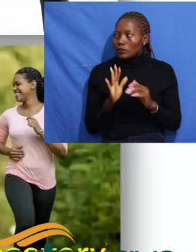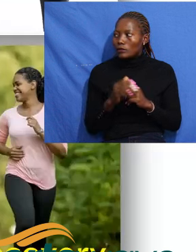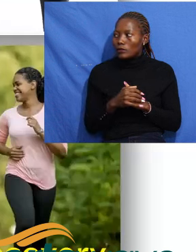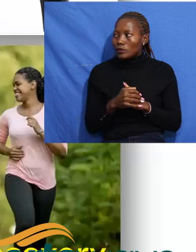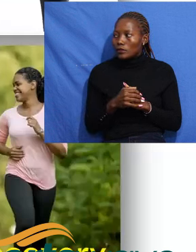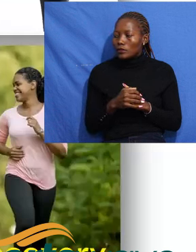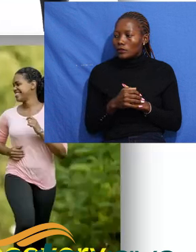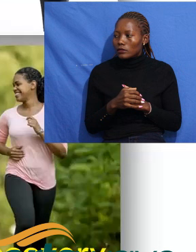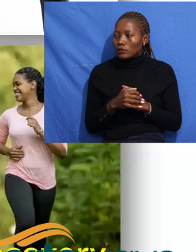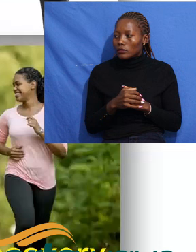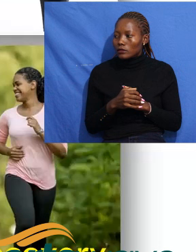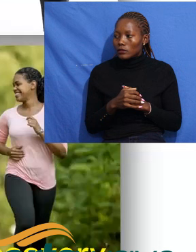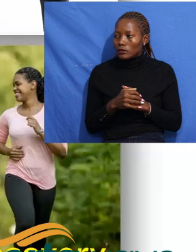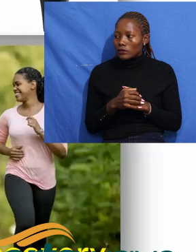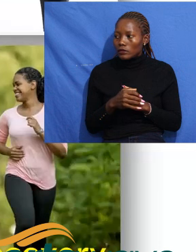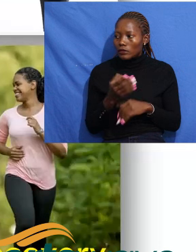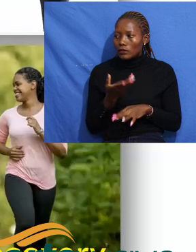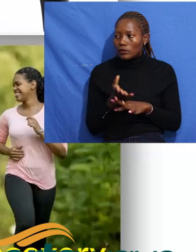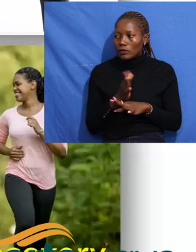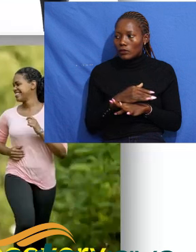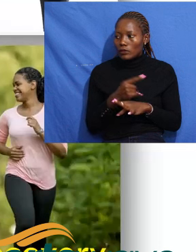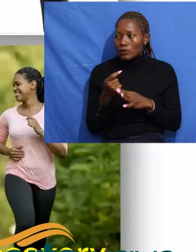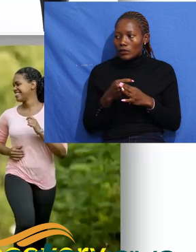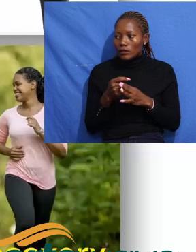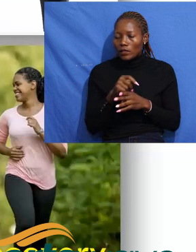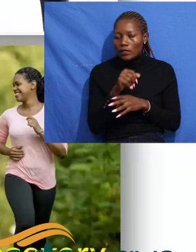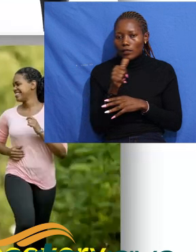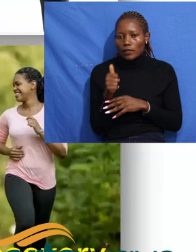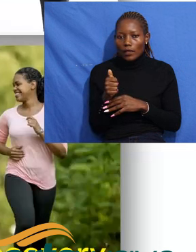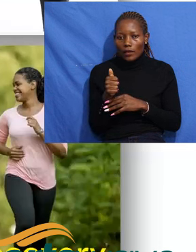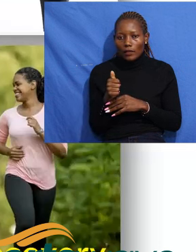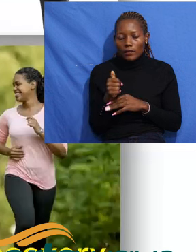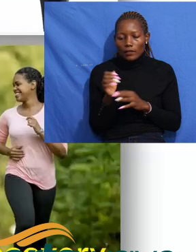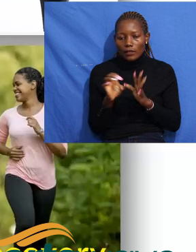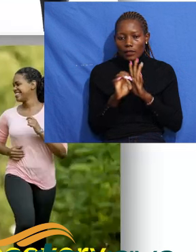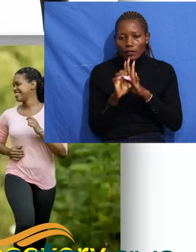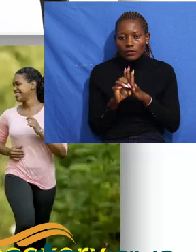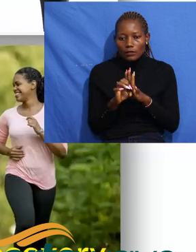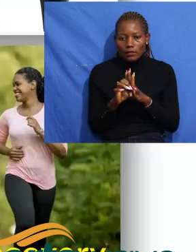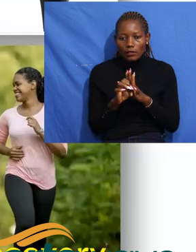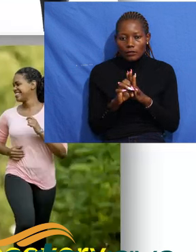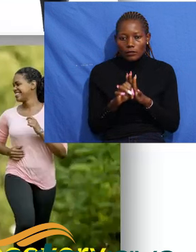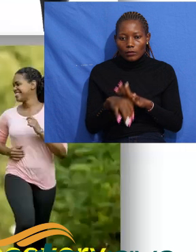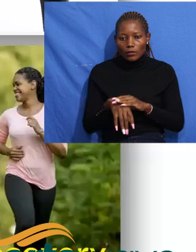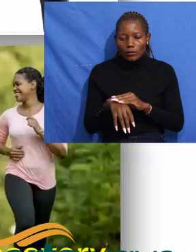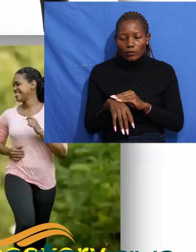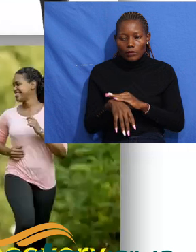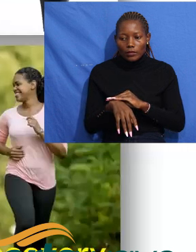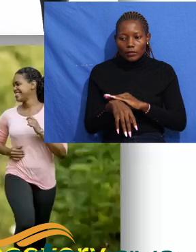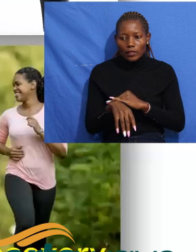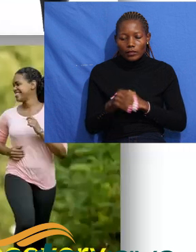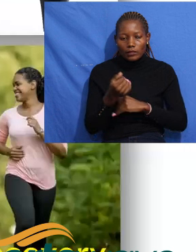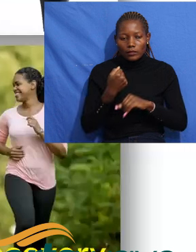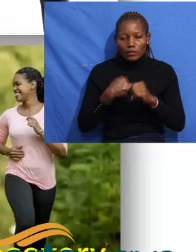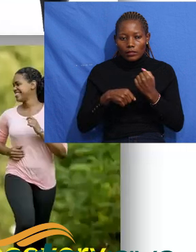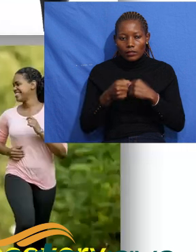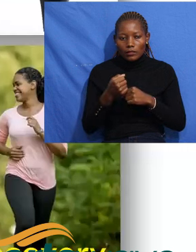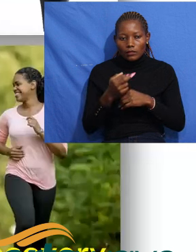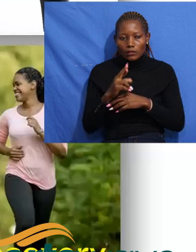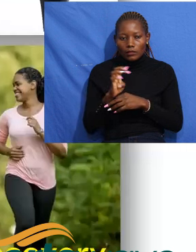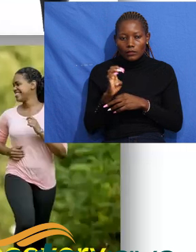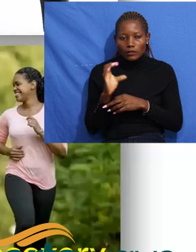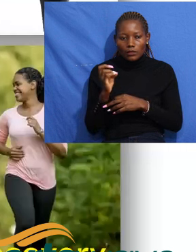strategies. So before trying other techniques like stretching, massage, active recovery,